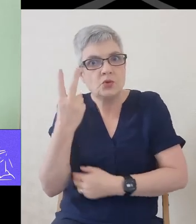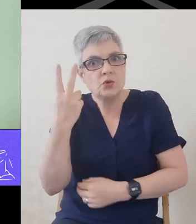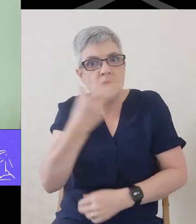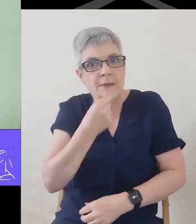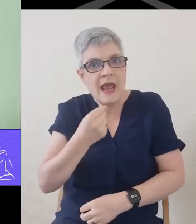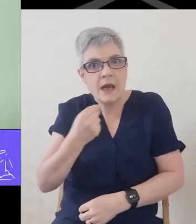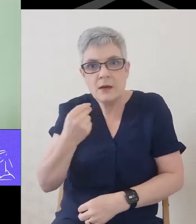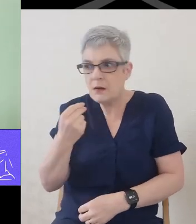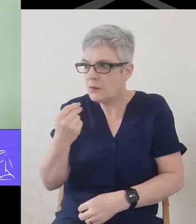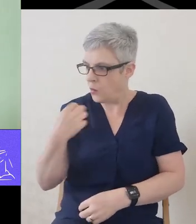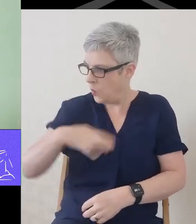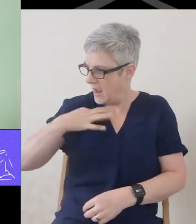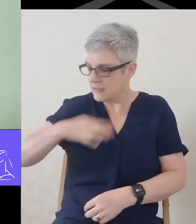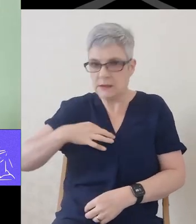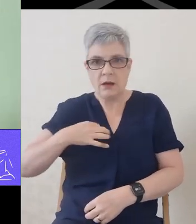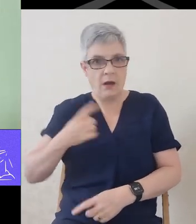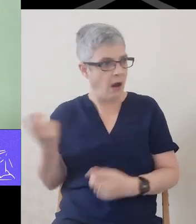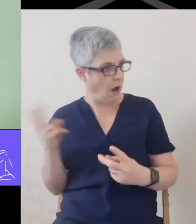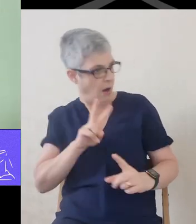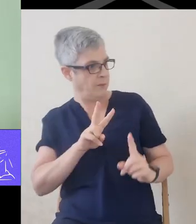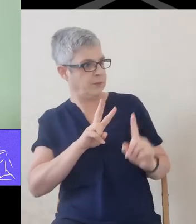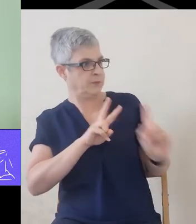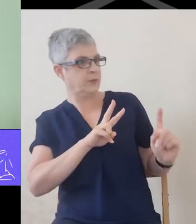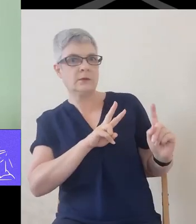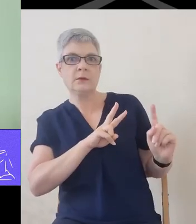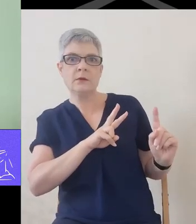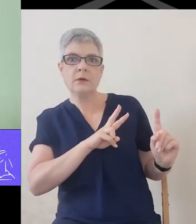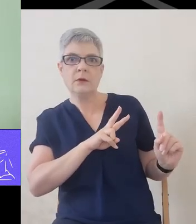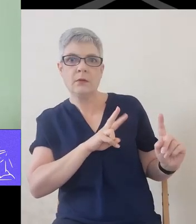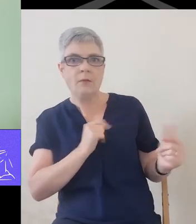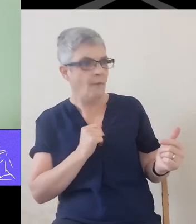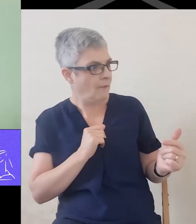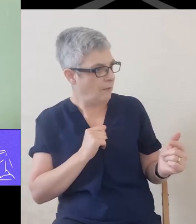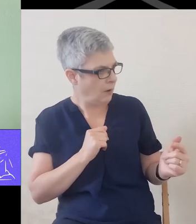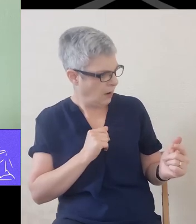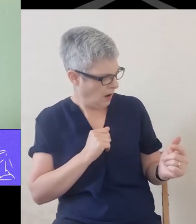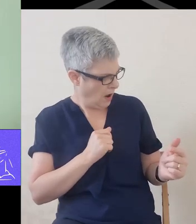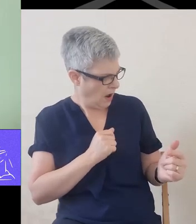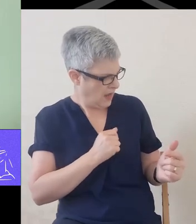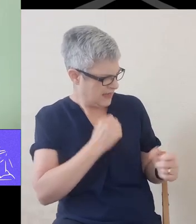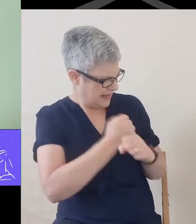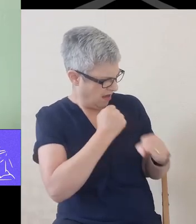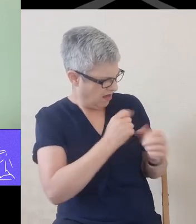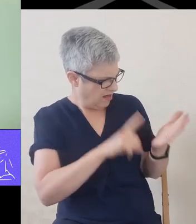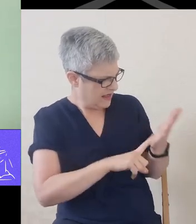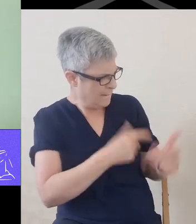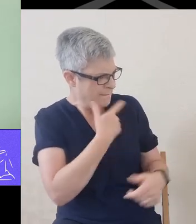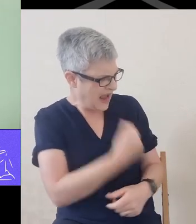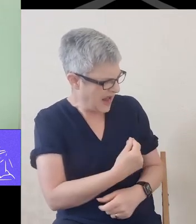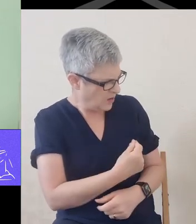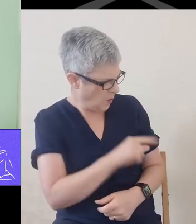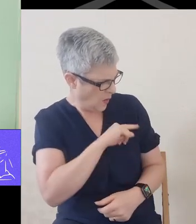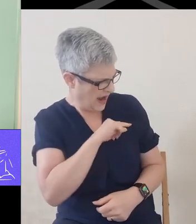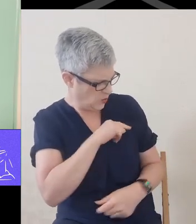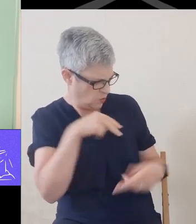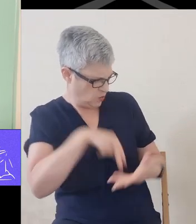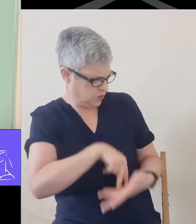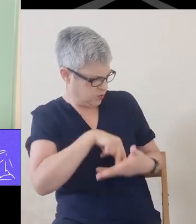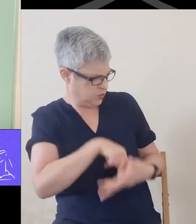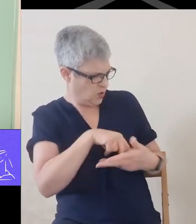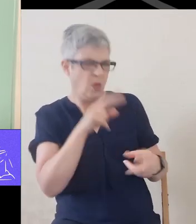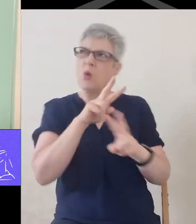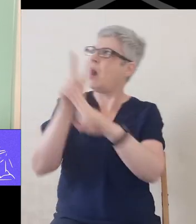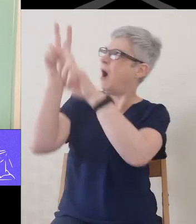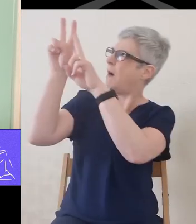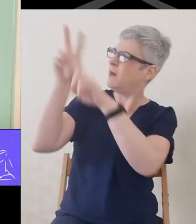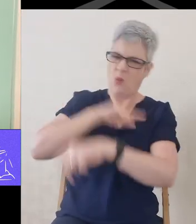two men dressed in white stood beside them. Men of Galilee, they said, why do you stand here